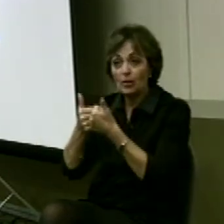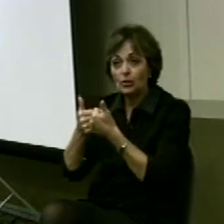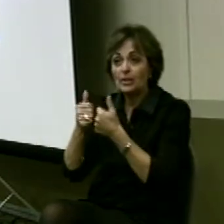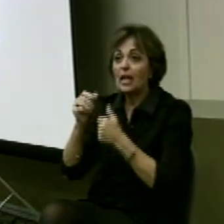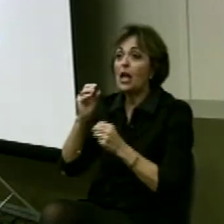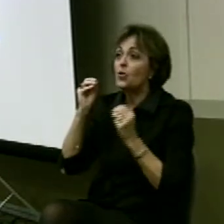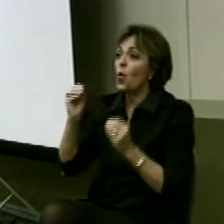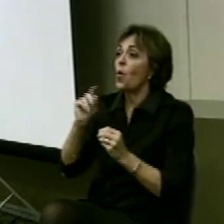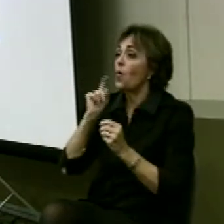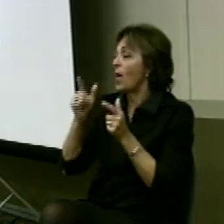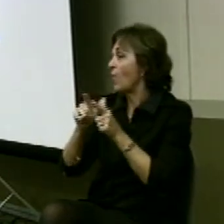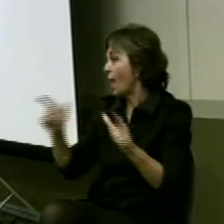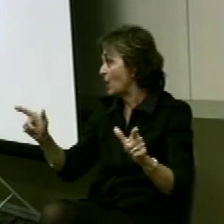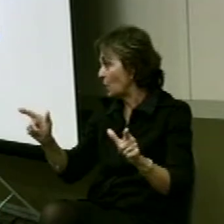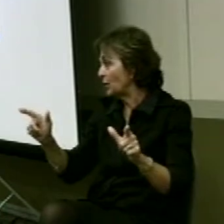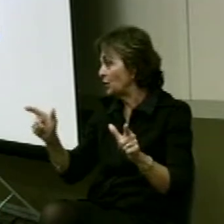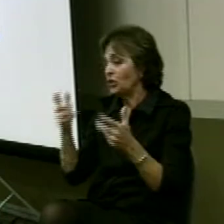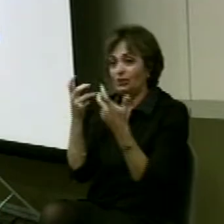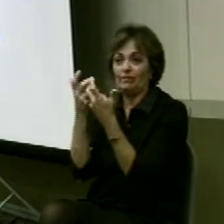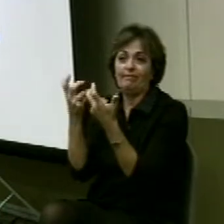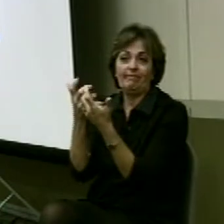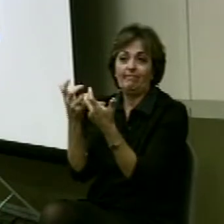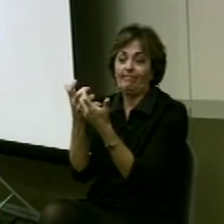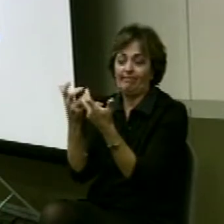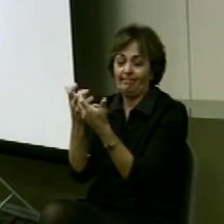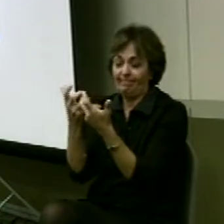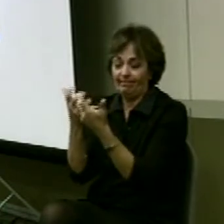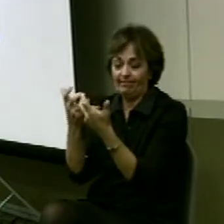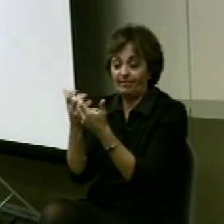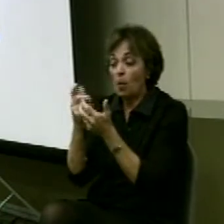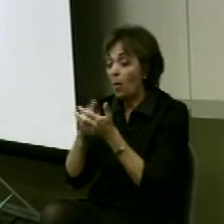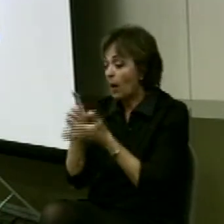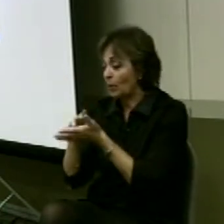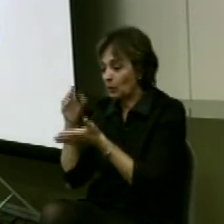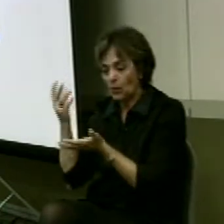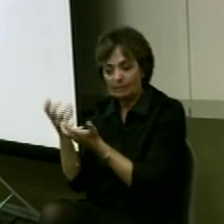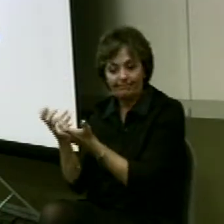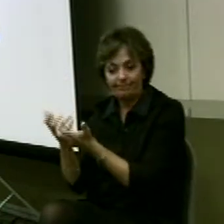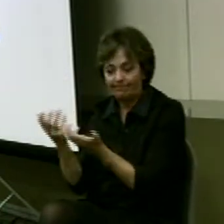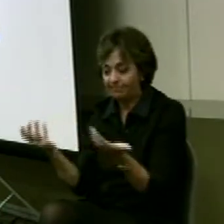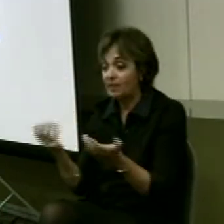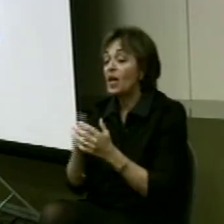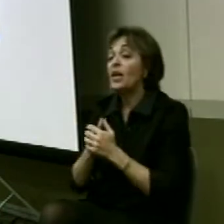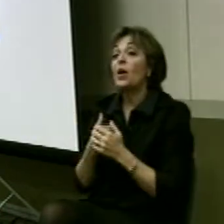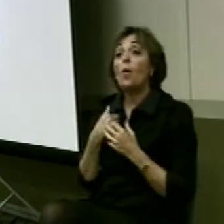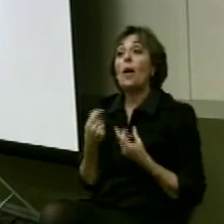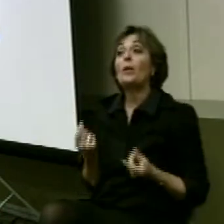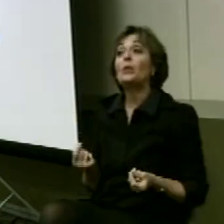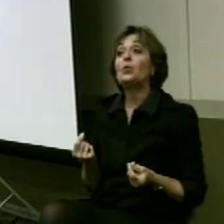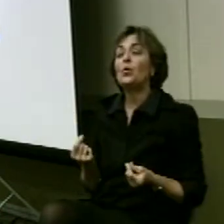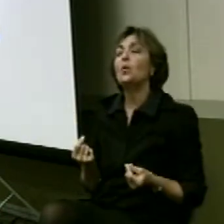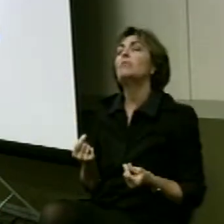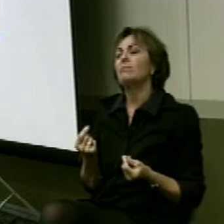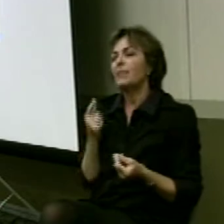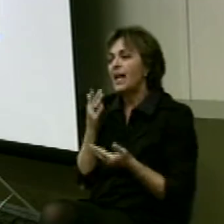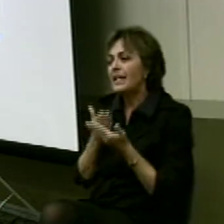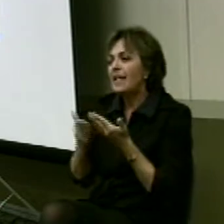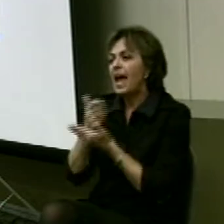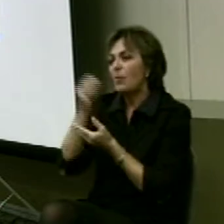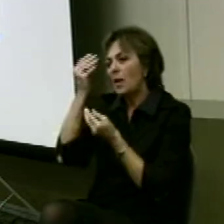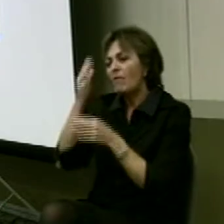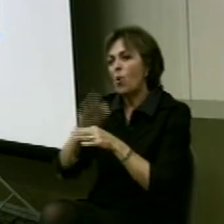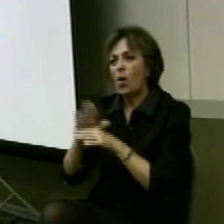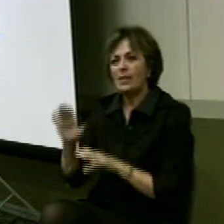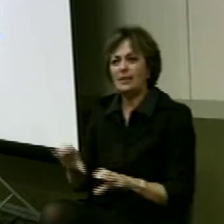who had a lot of behavior challenges and no real language to go with what he was learning. So what did we